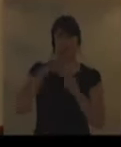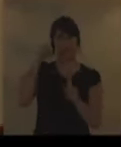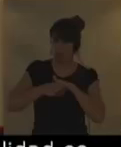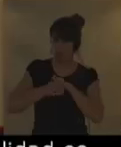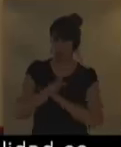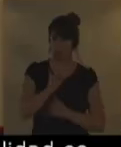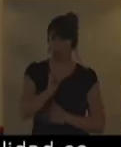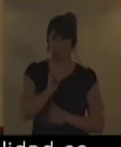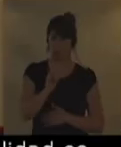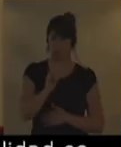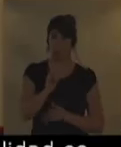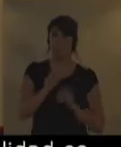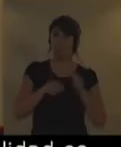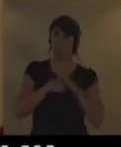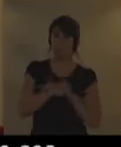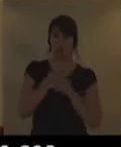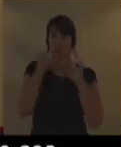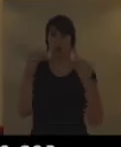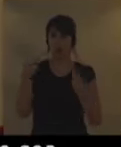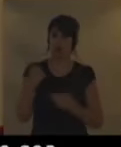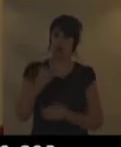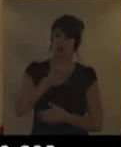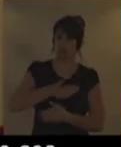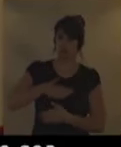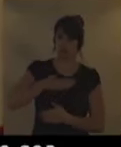make it of Bastien and Scapin.